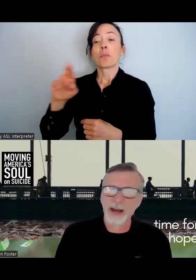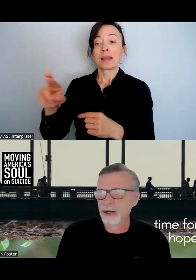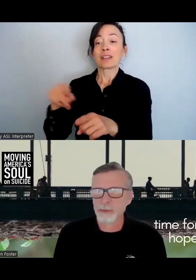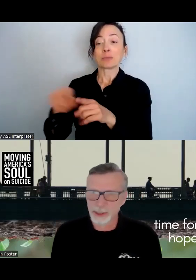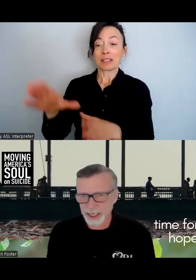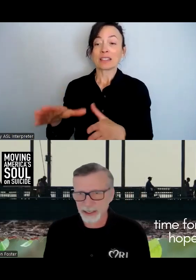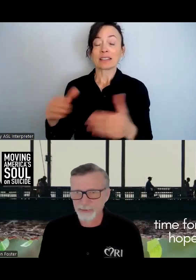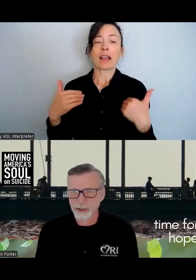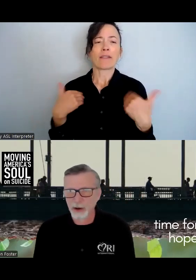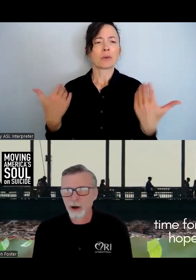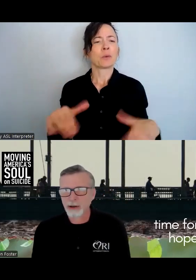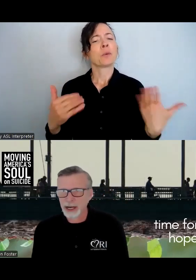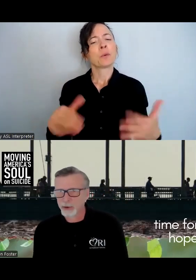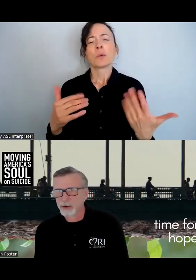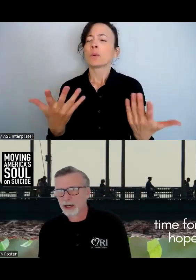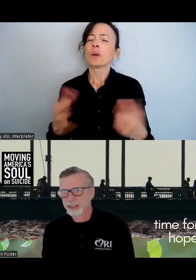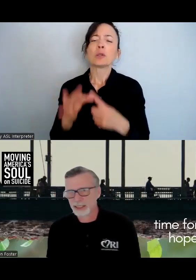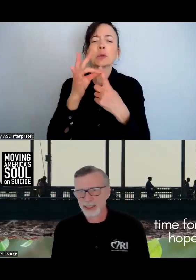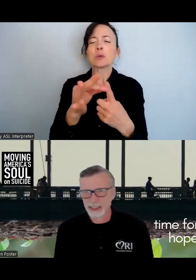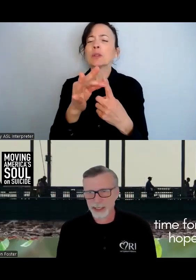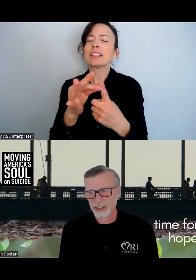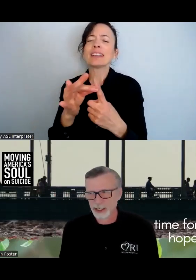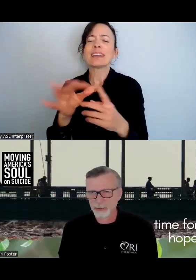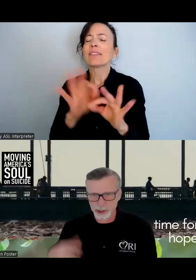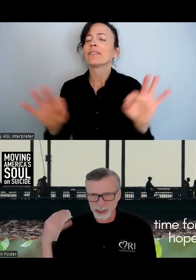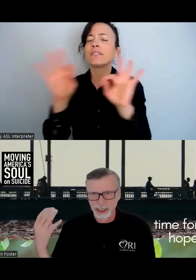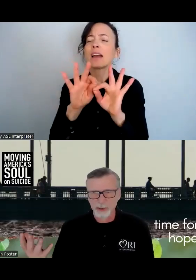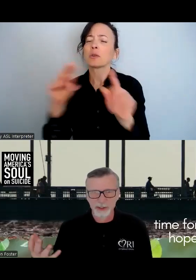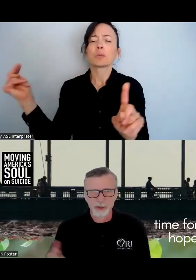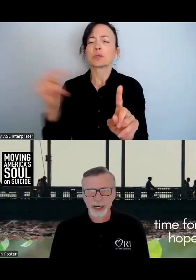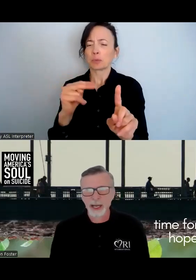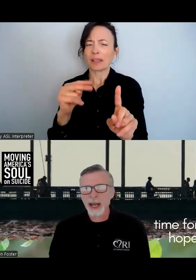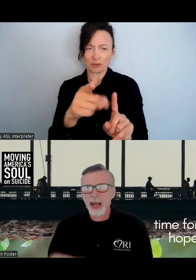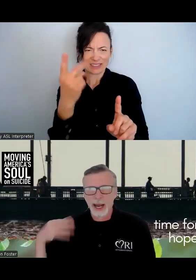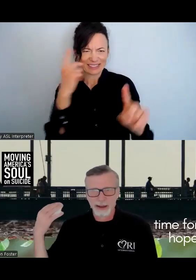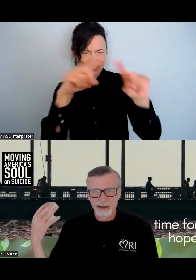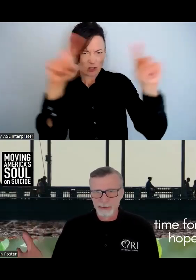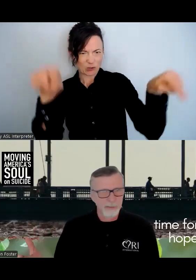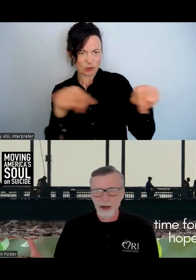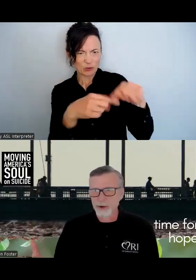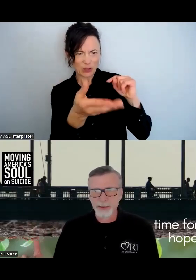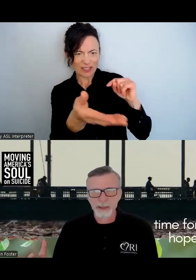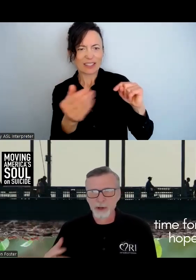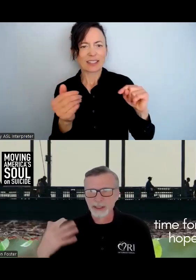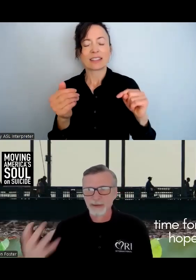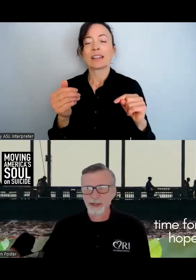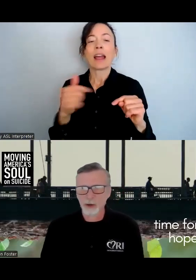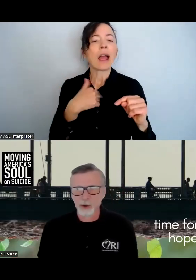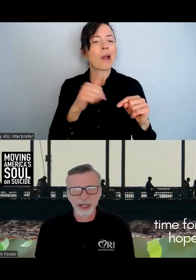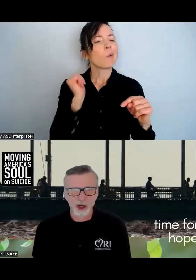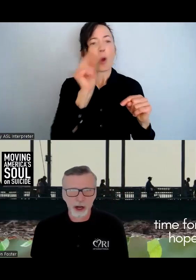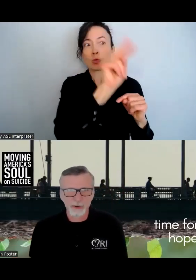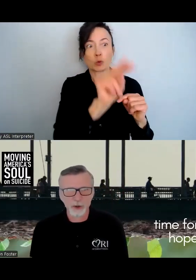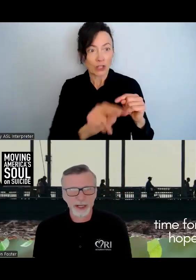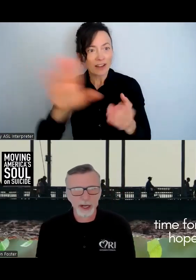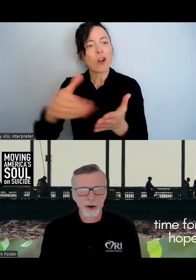and vital perspective to all 9 required CCBHCs, which you can see up on the screen. And I'm not going to repeat them all because David did a